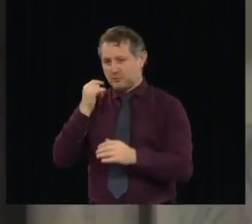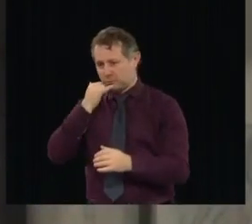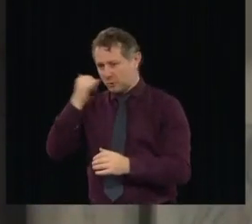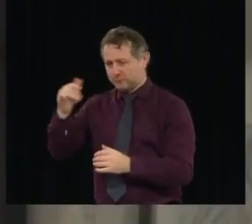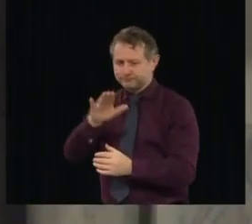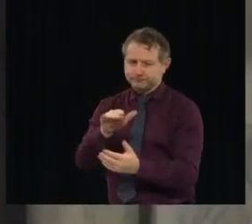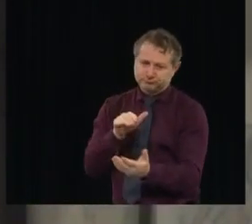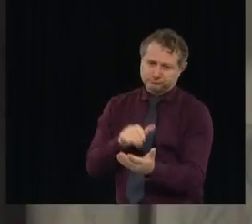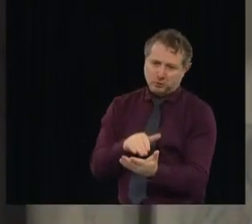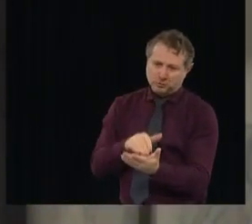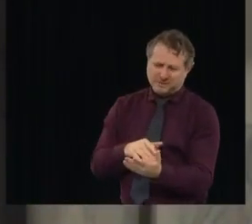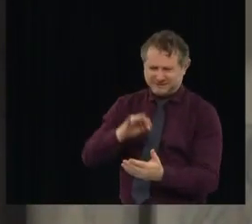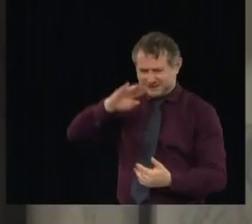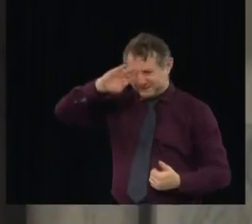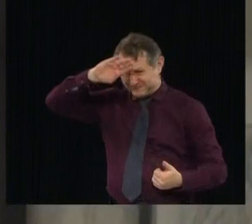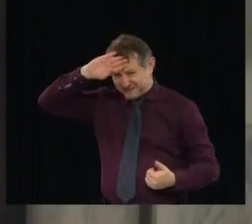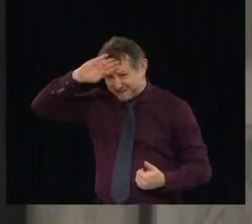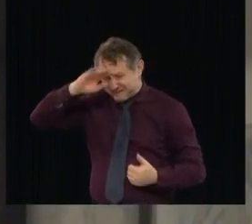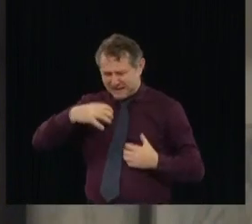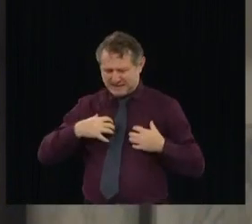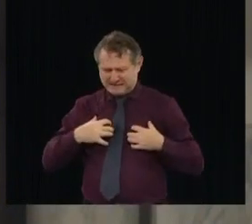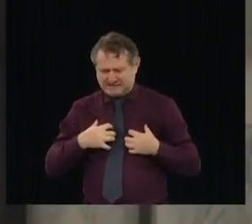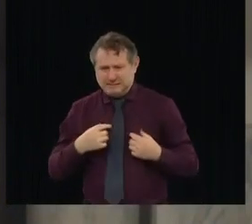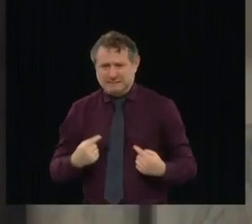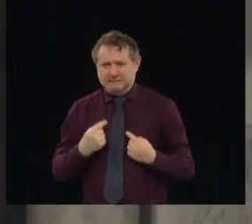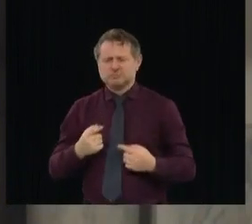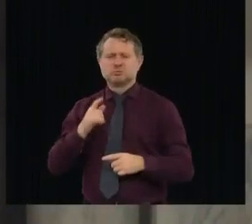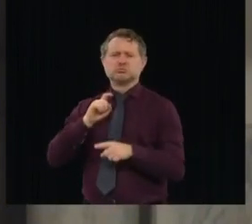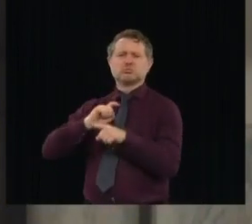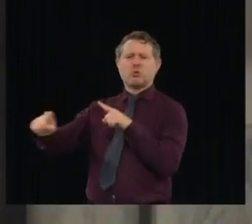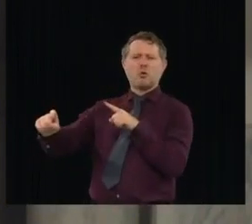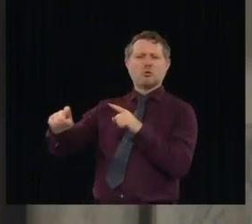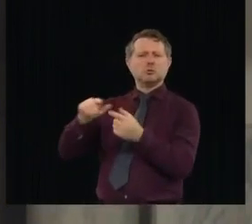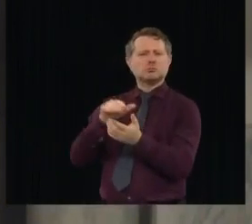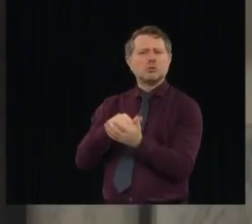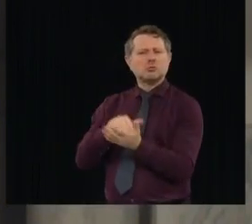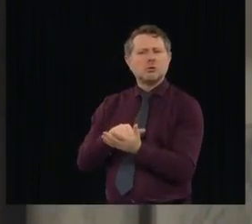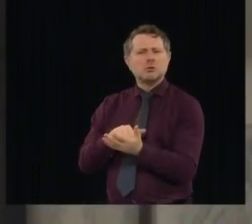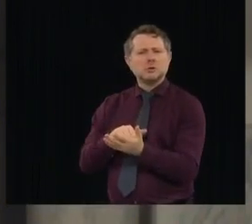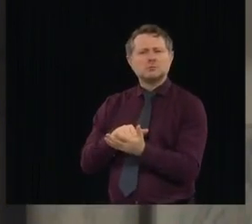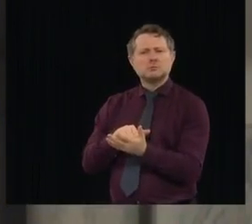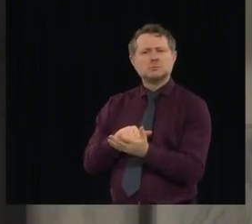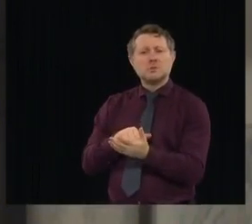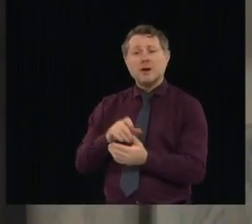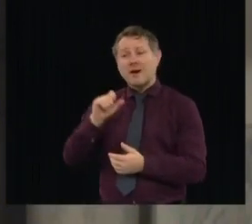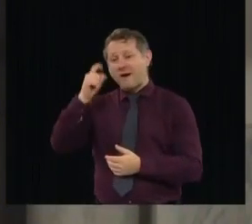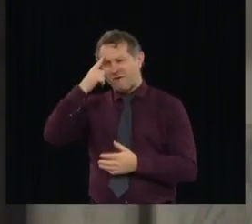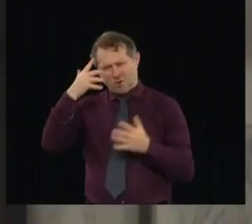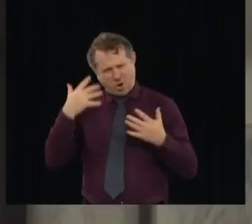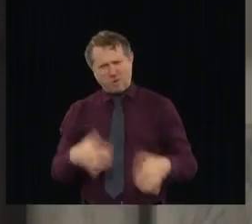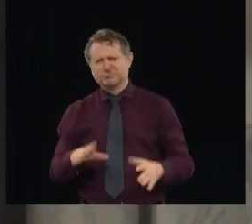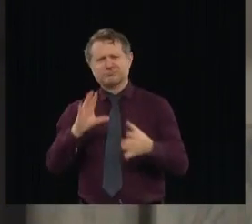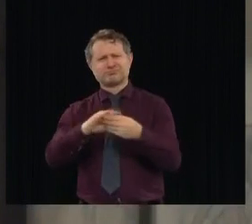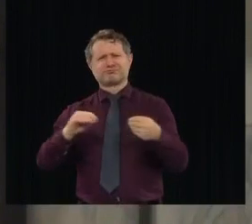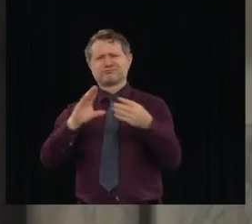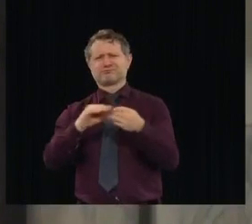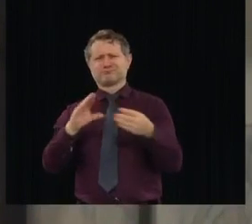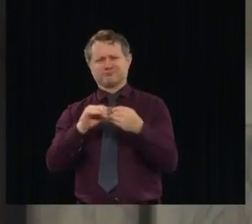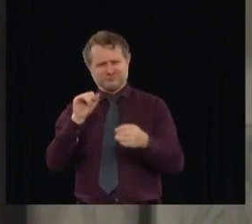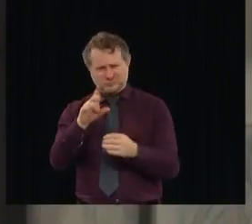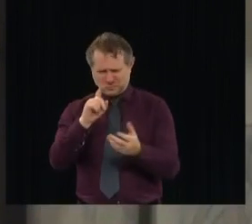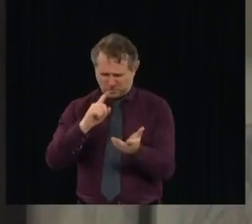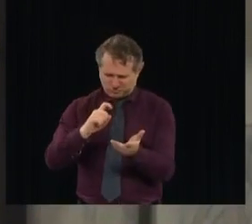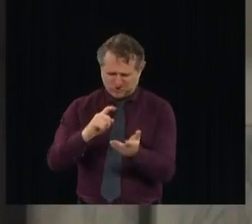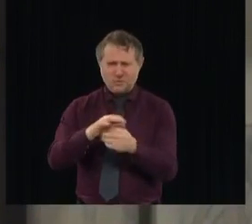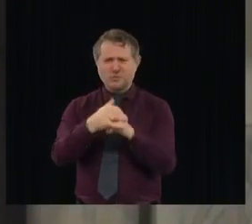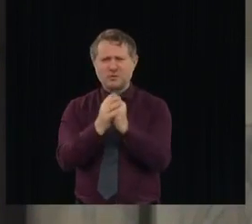concern. But it's the precautions that the governor has mentioned about washing your hands, making sure that you are away